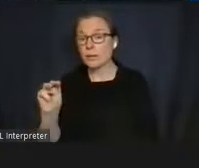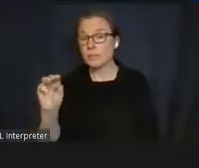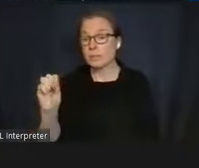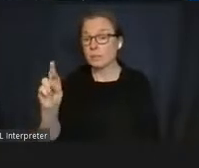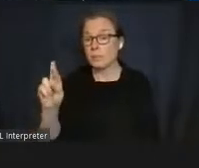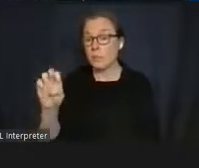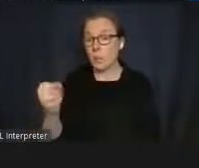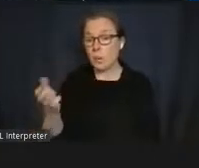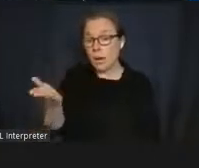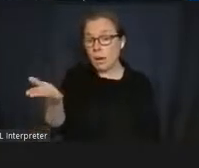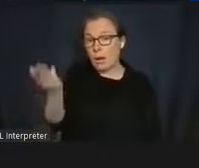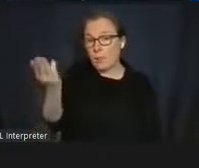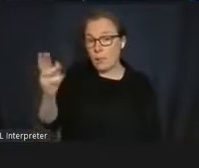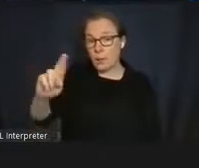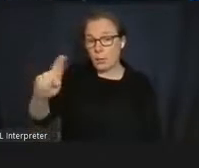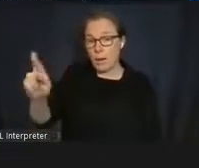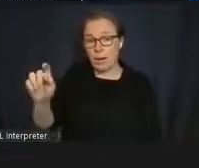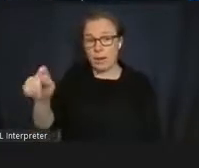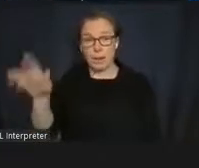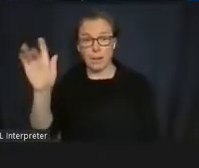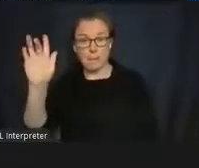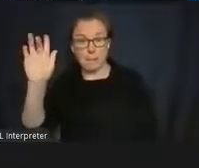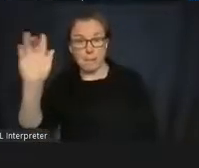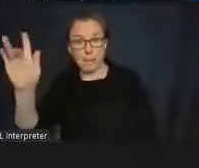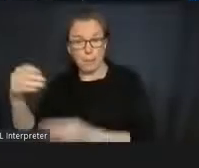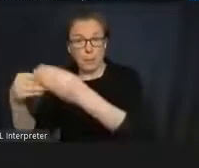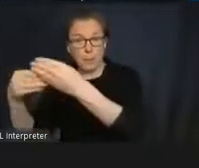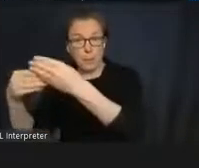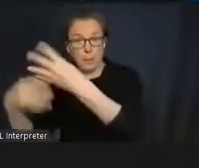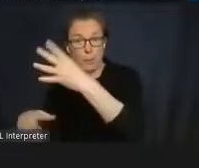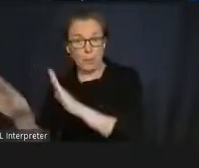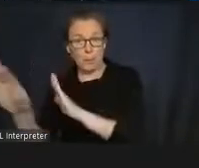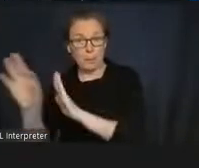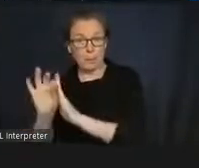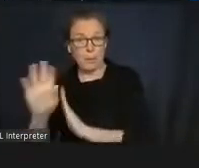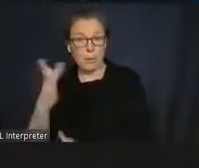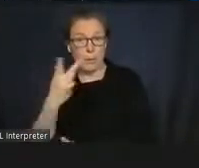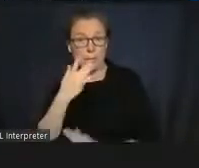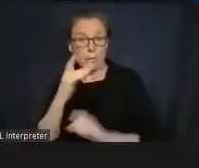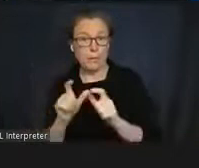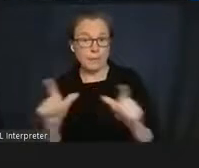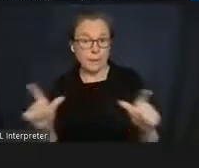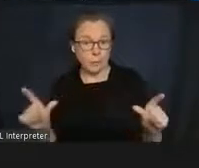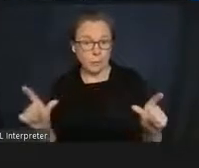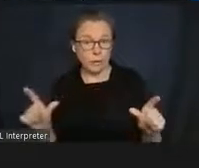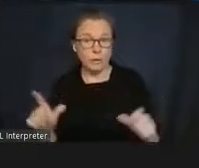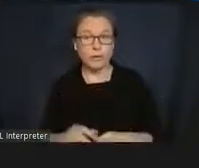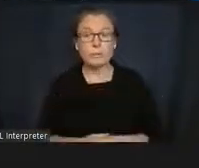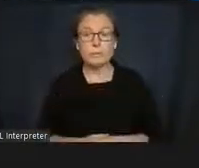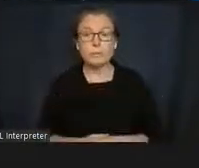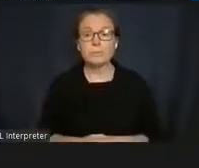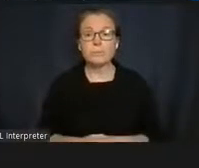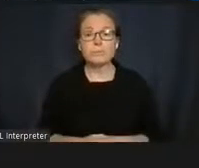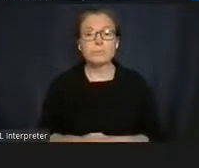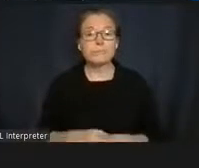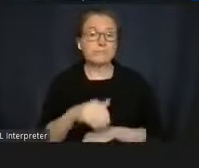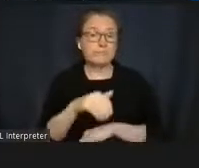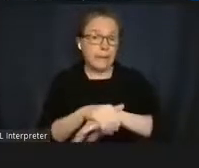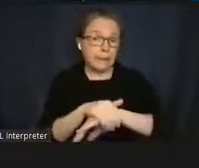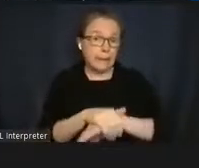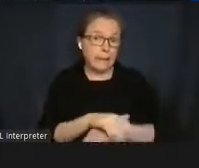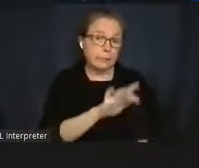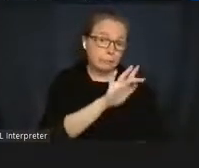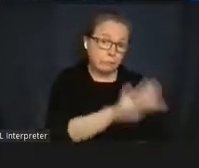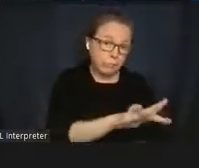side of your screen and select the language you prefer to hear. If you want to hear the meeting in English, select English, or if you